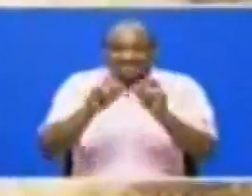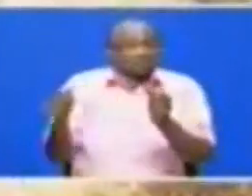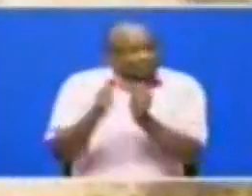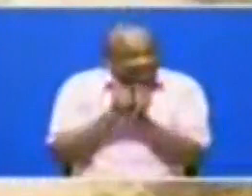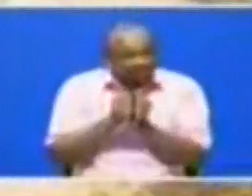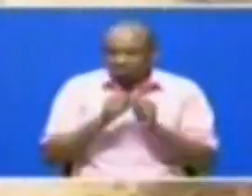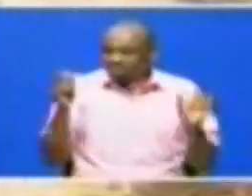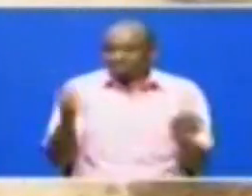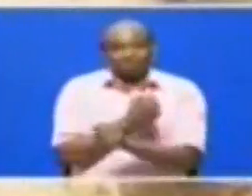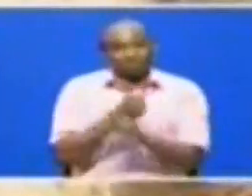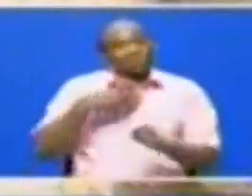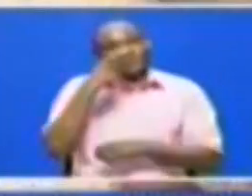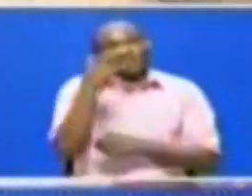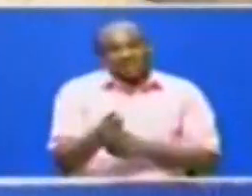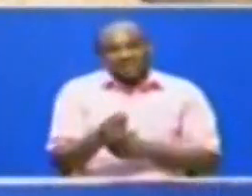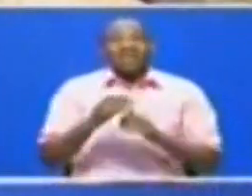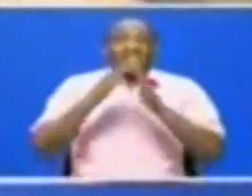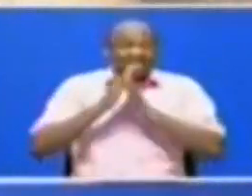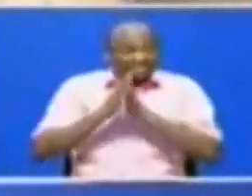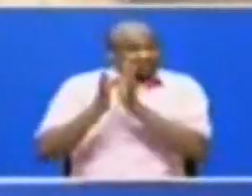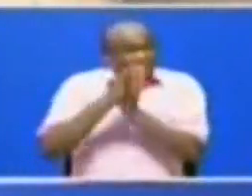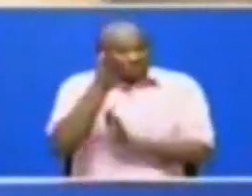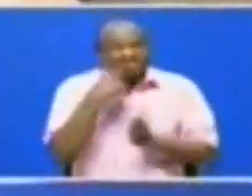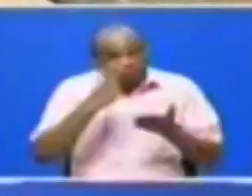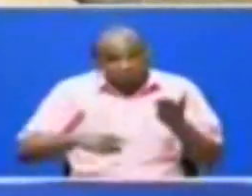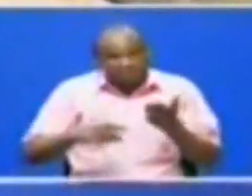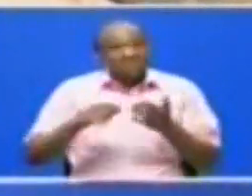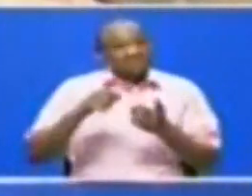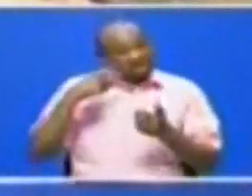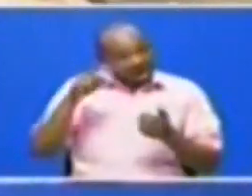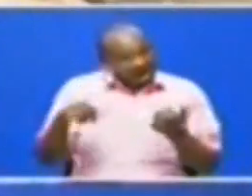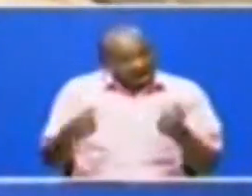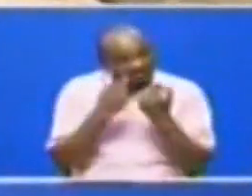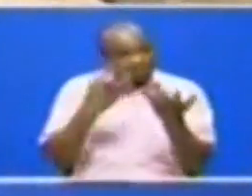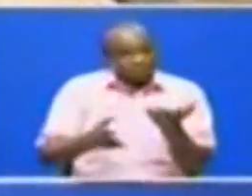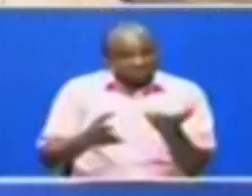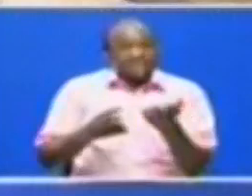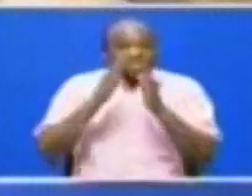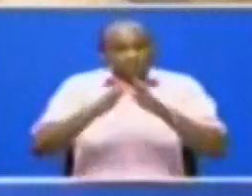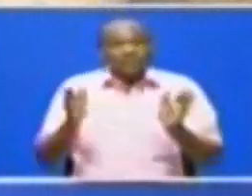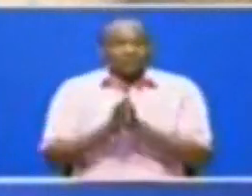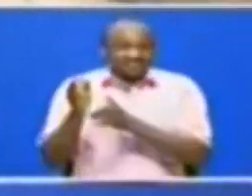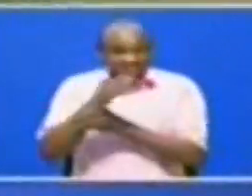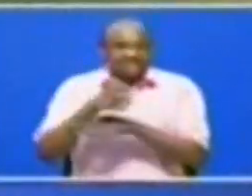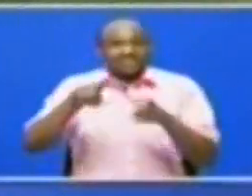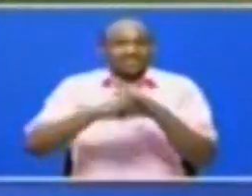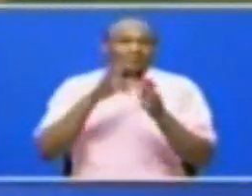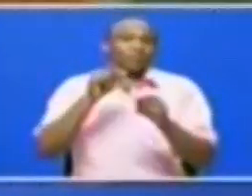under one roof. Even religious narratives have explained the origin of the abiding antipathy between humans and snakes.